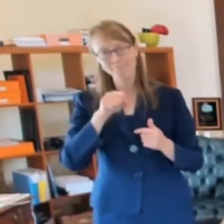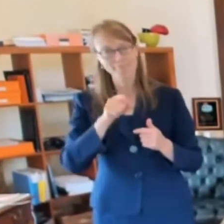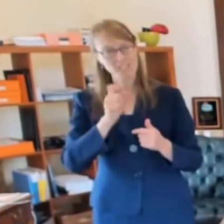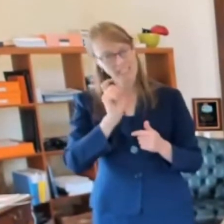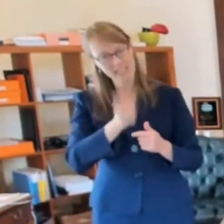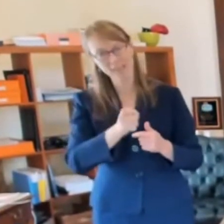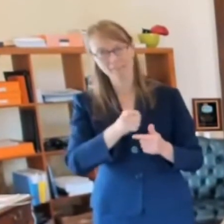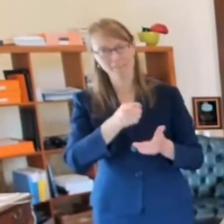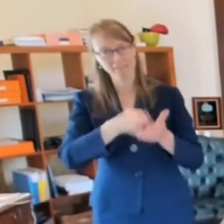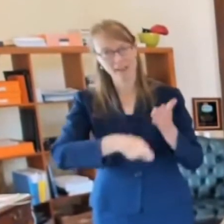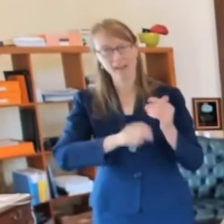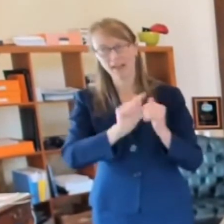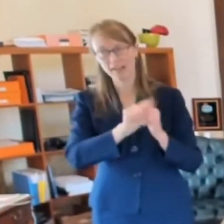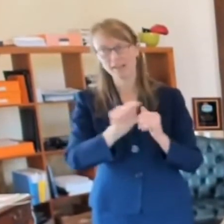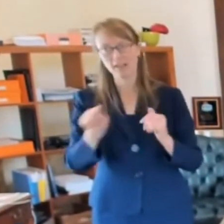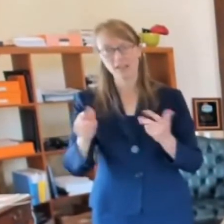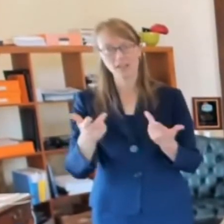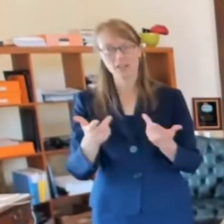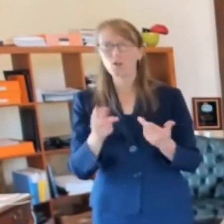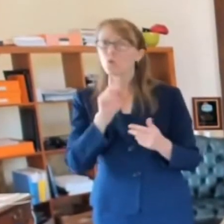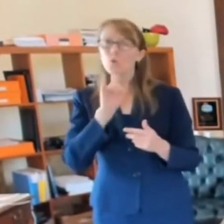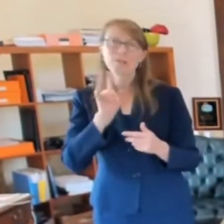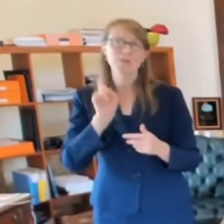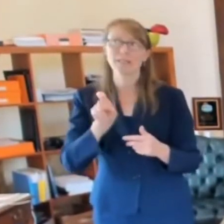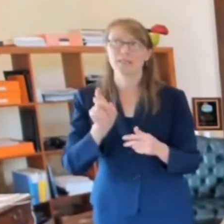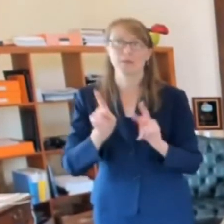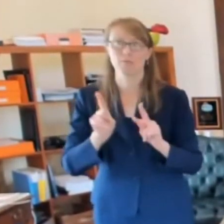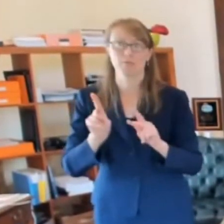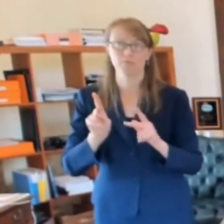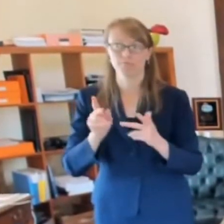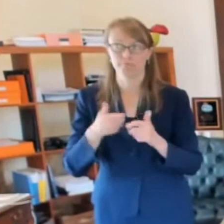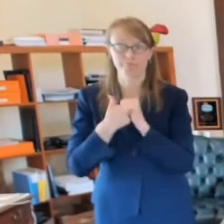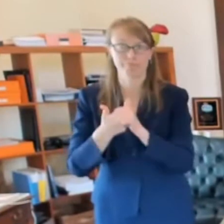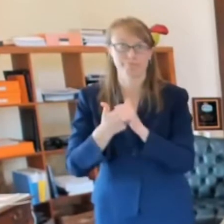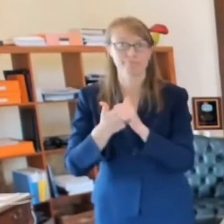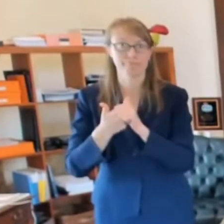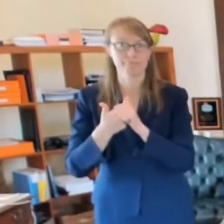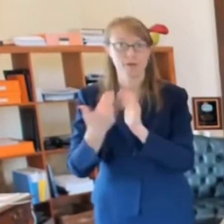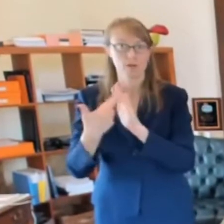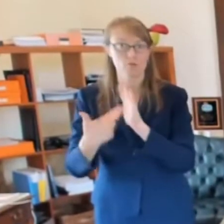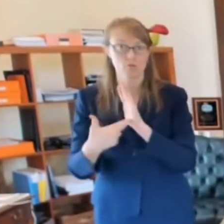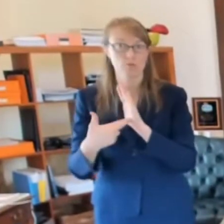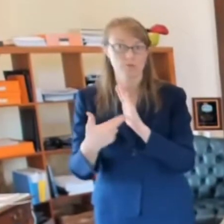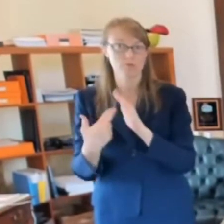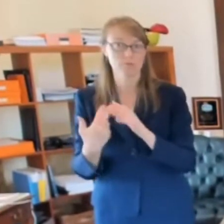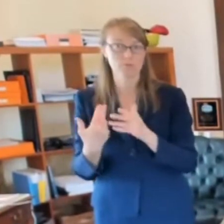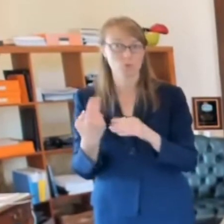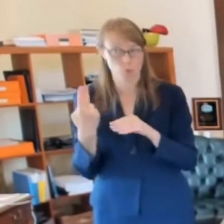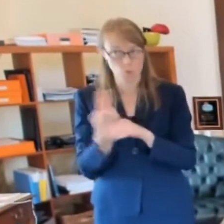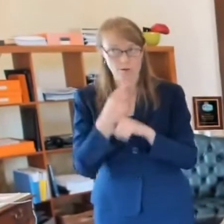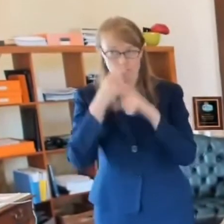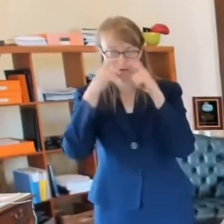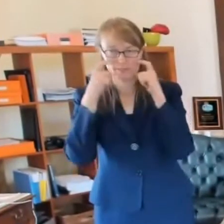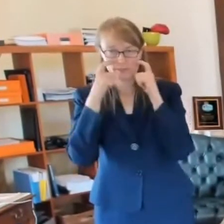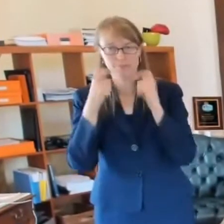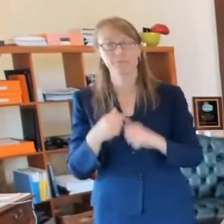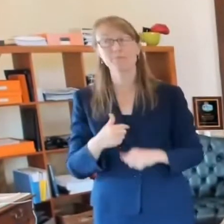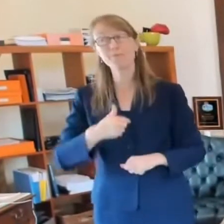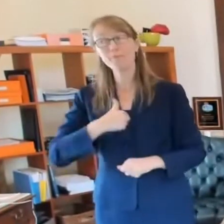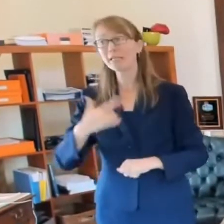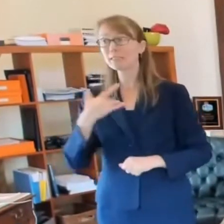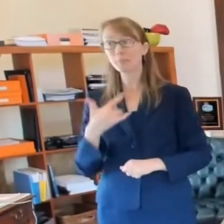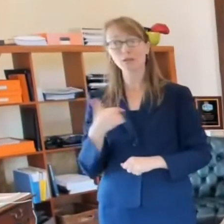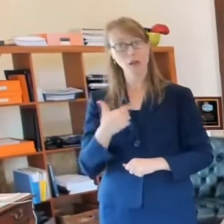We need for people to comply. I see when I'm out and about, the vast majority of people are wearing masks